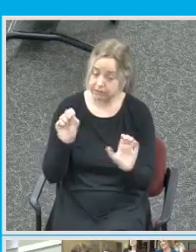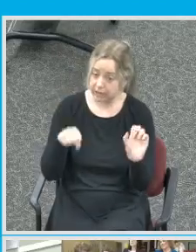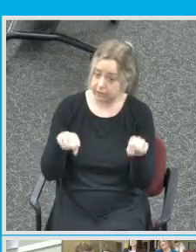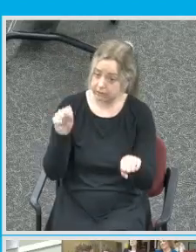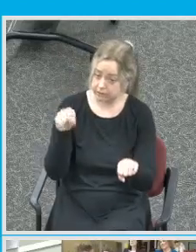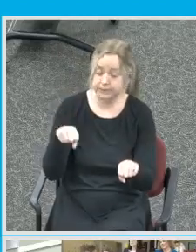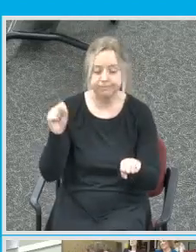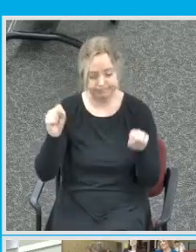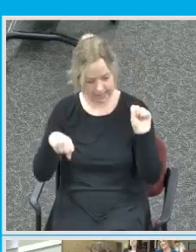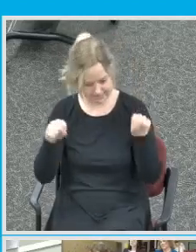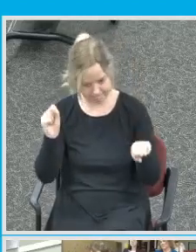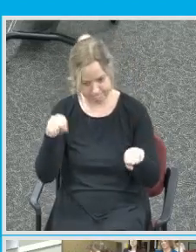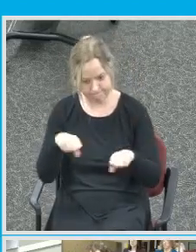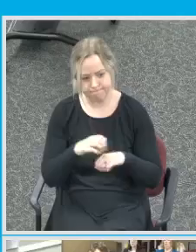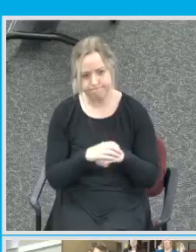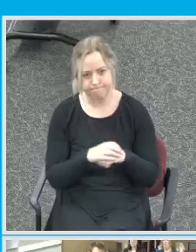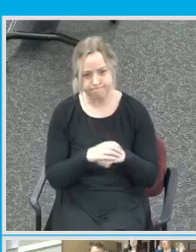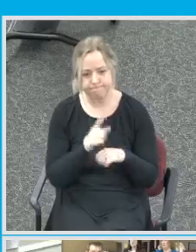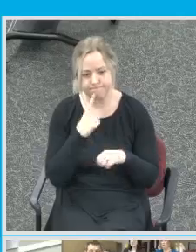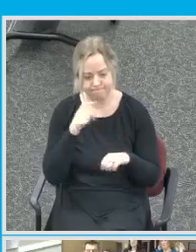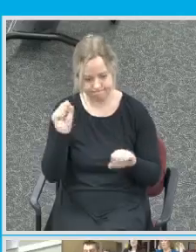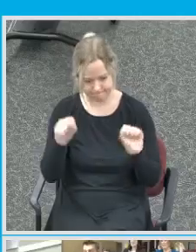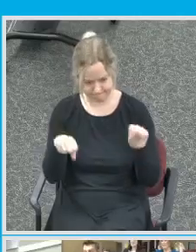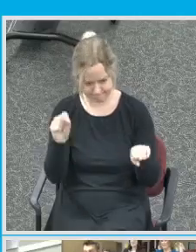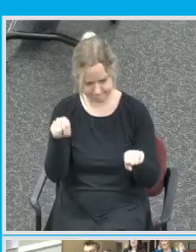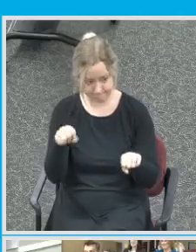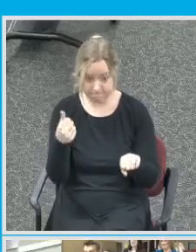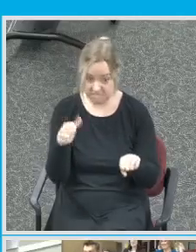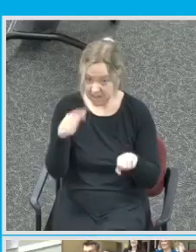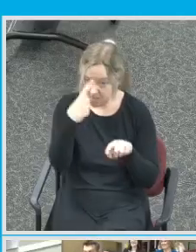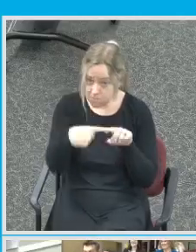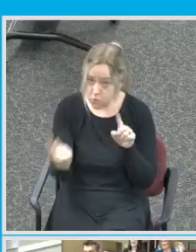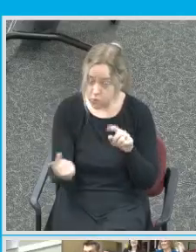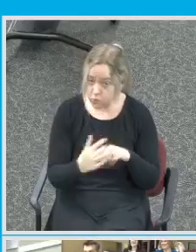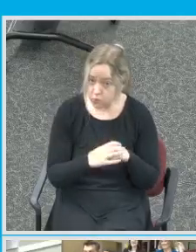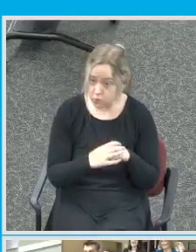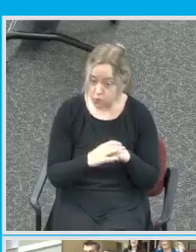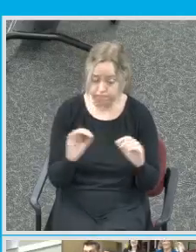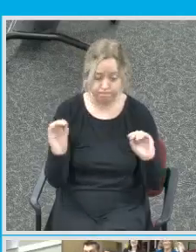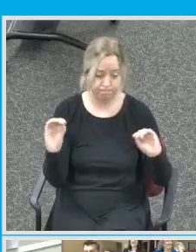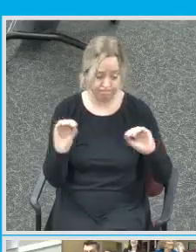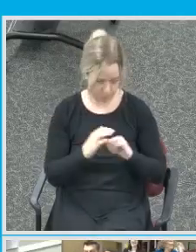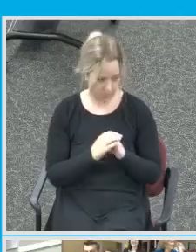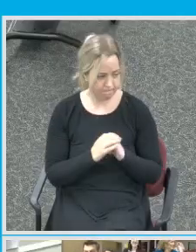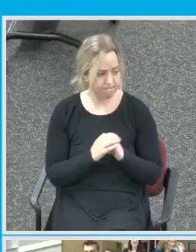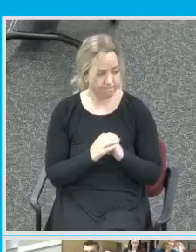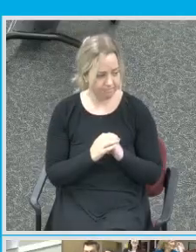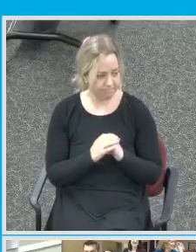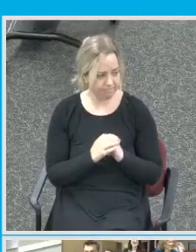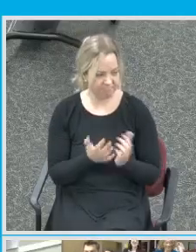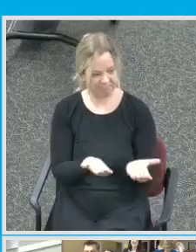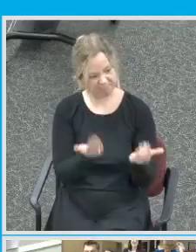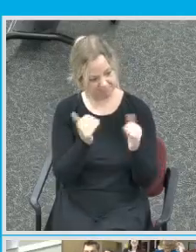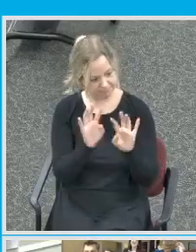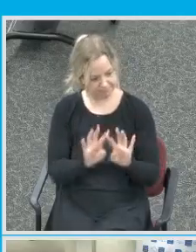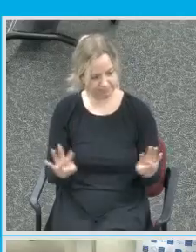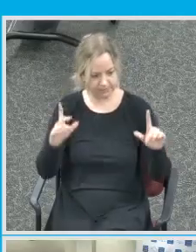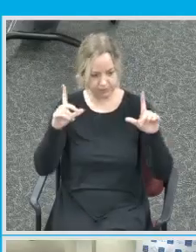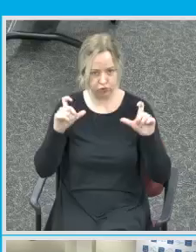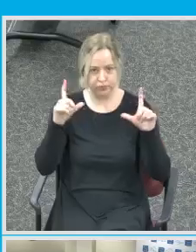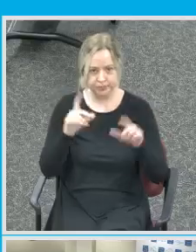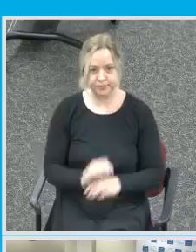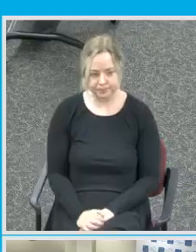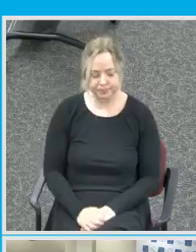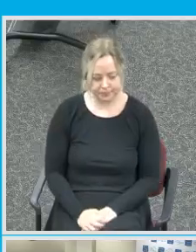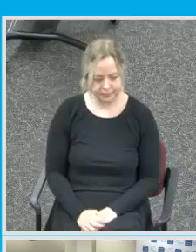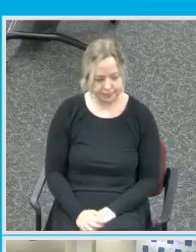saying aye. Aye. Aye. Any opposed? None. All right, now we can come forward for